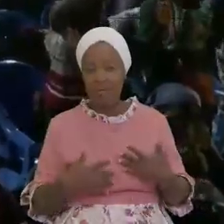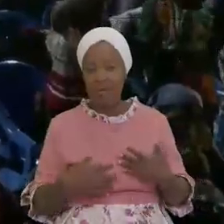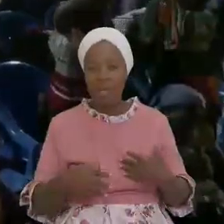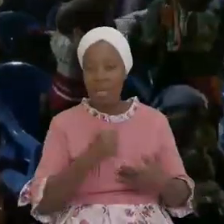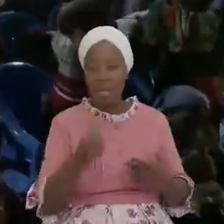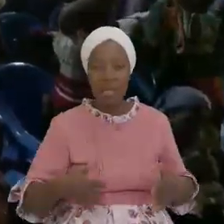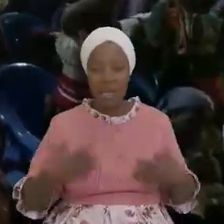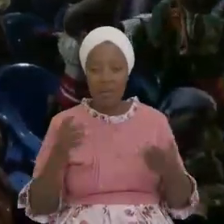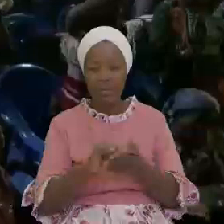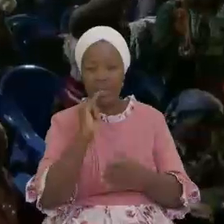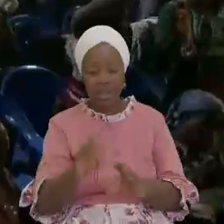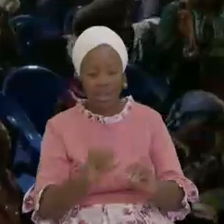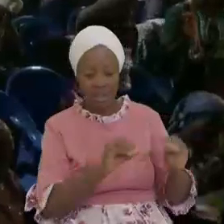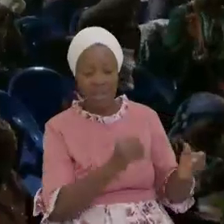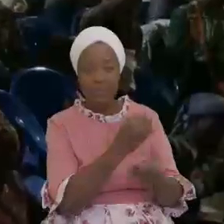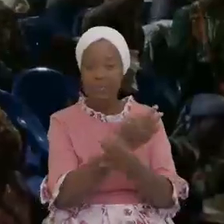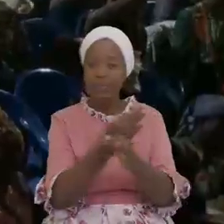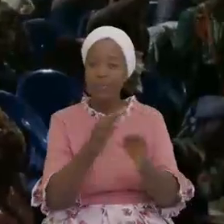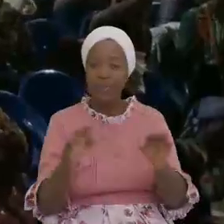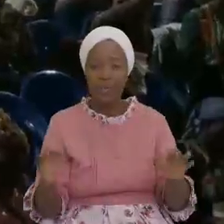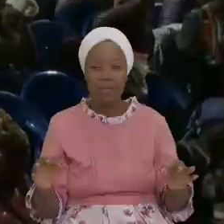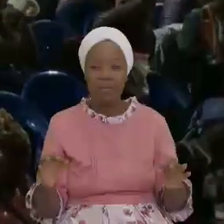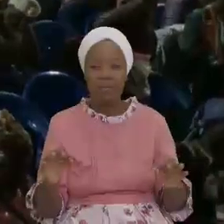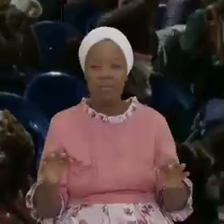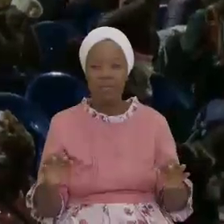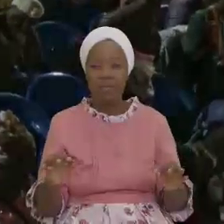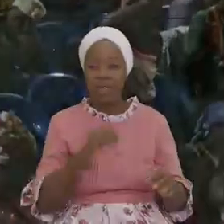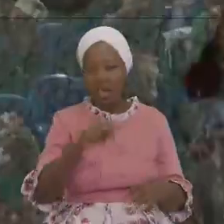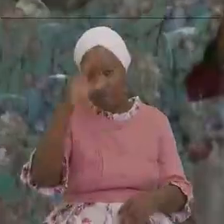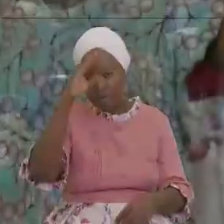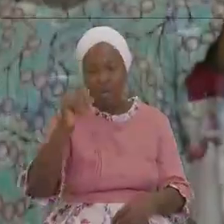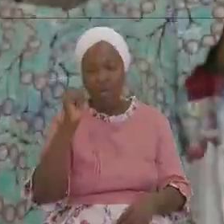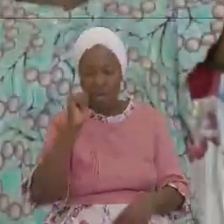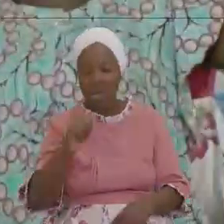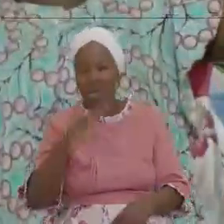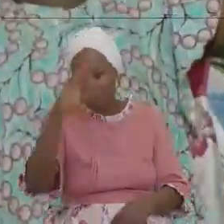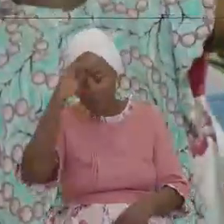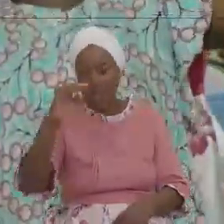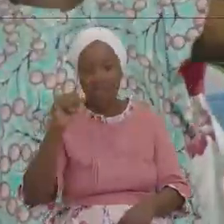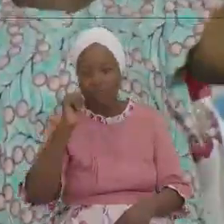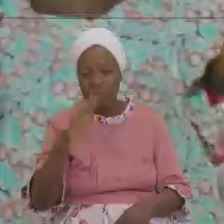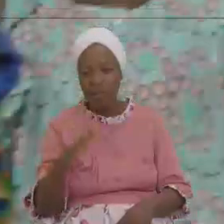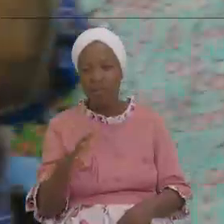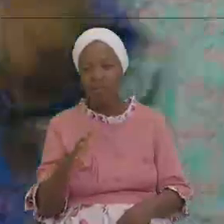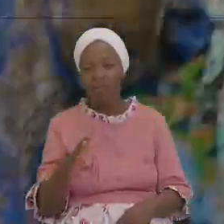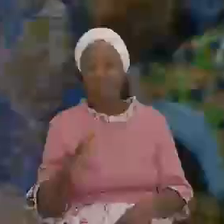is set free. A boy, a girl, a man, a woman,